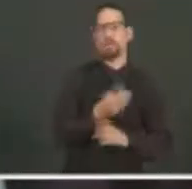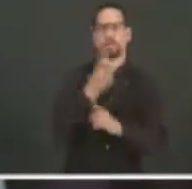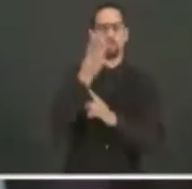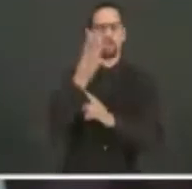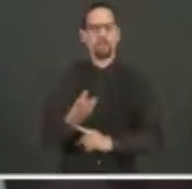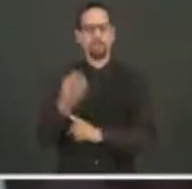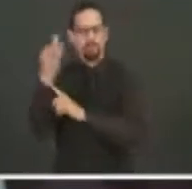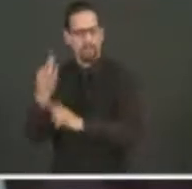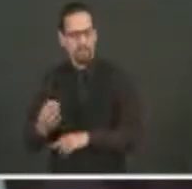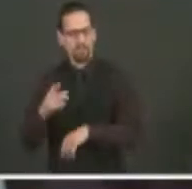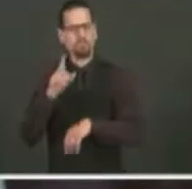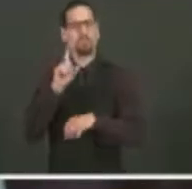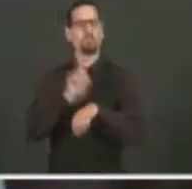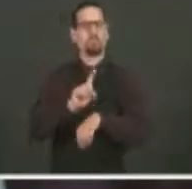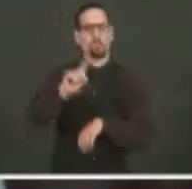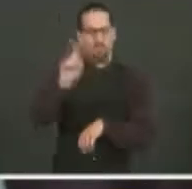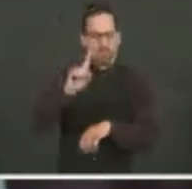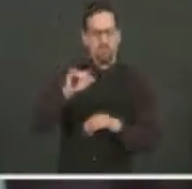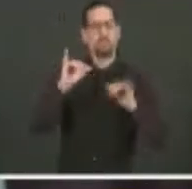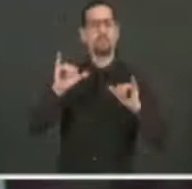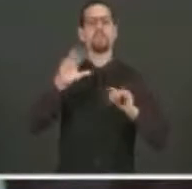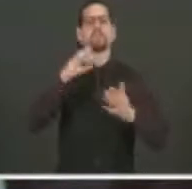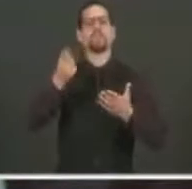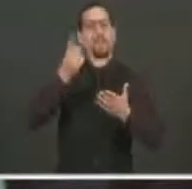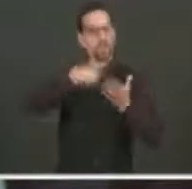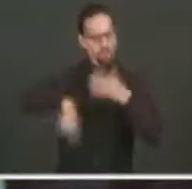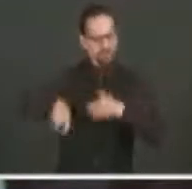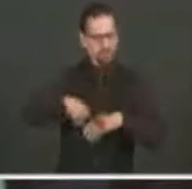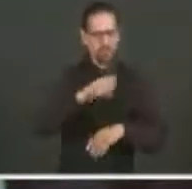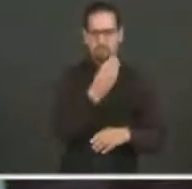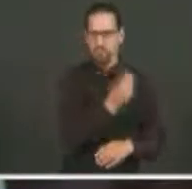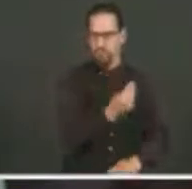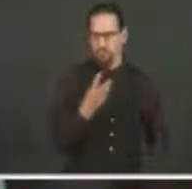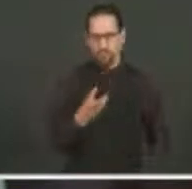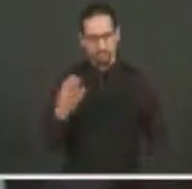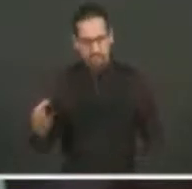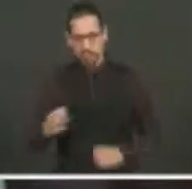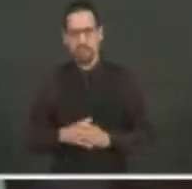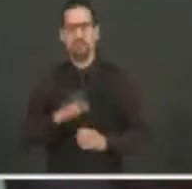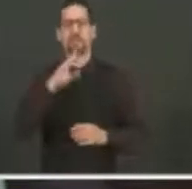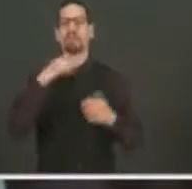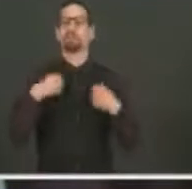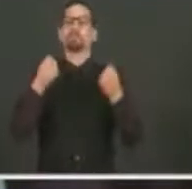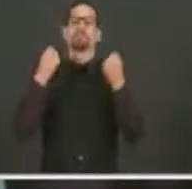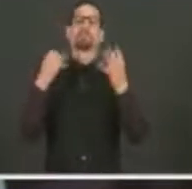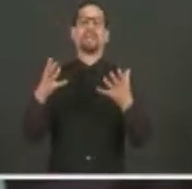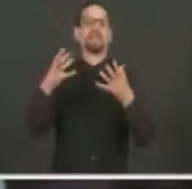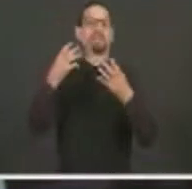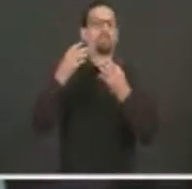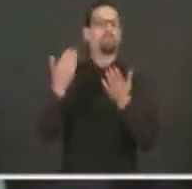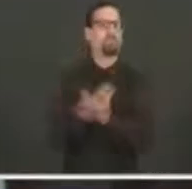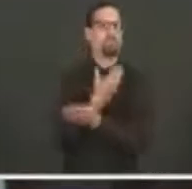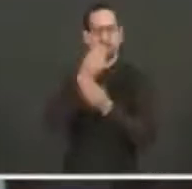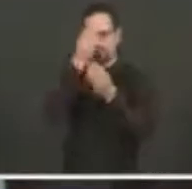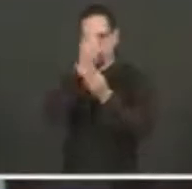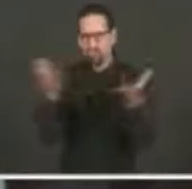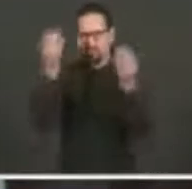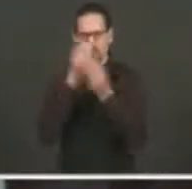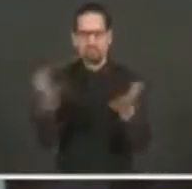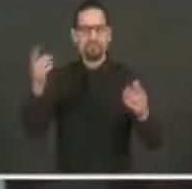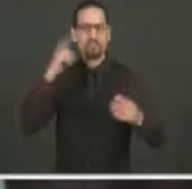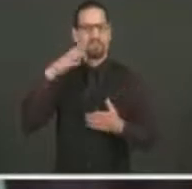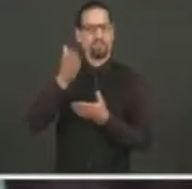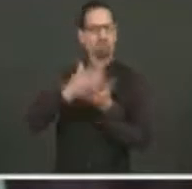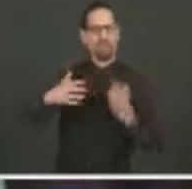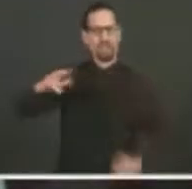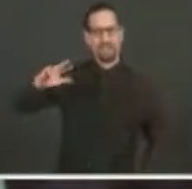week, Monday, Wednesday, and Friday of next week. There's going to be a number of different announcements as we start to think about phase 3, the summer, where we're